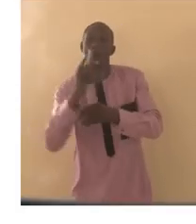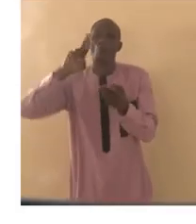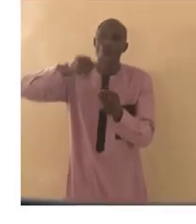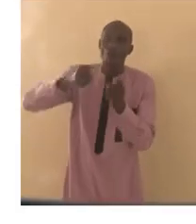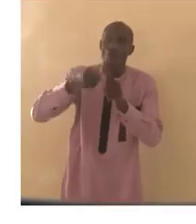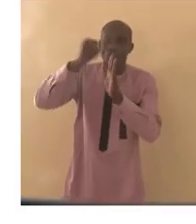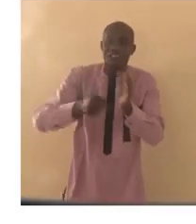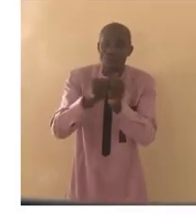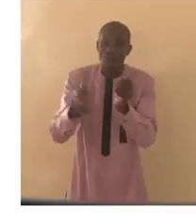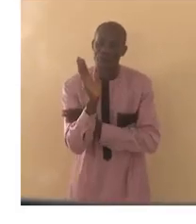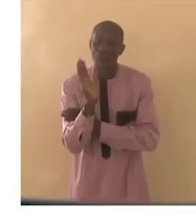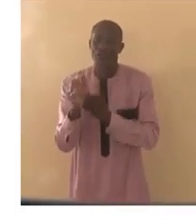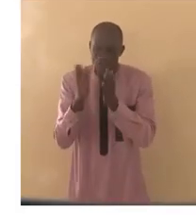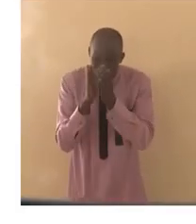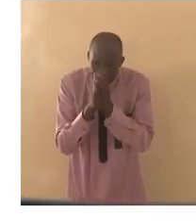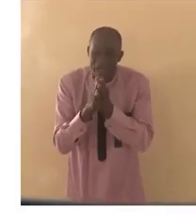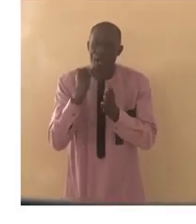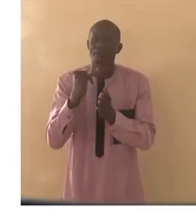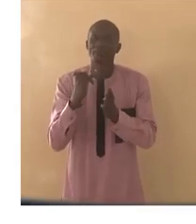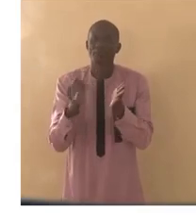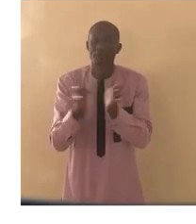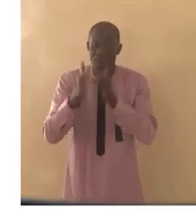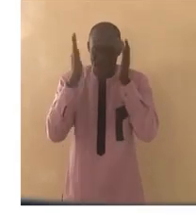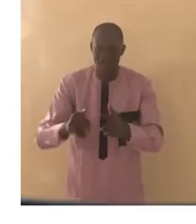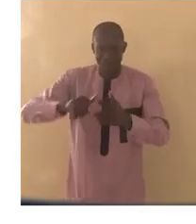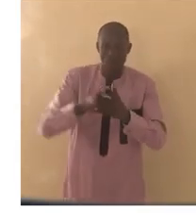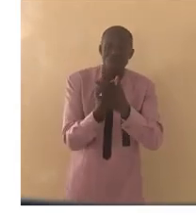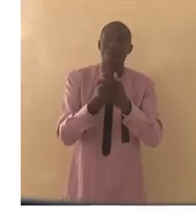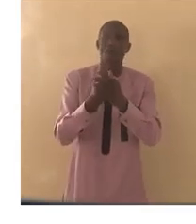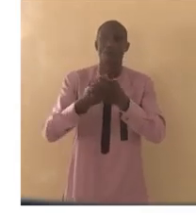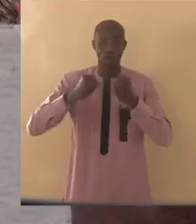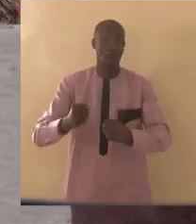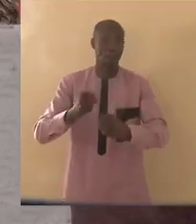friendship with God. Prayer is a Christian source of strength.